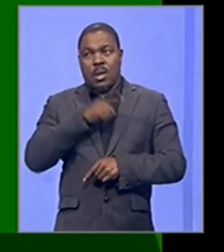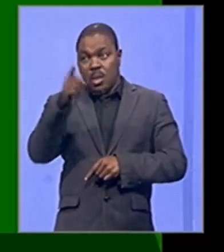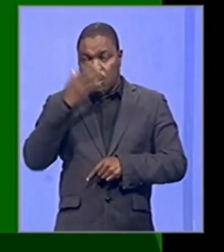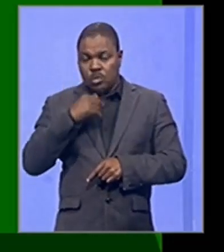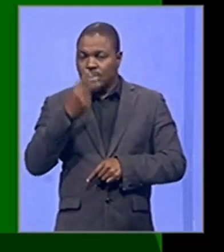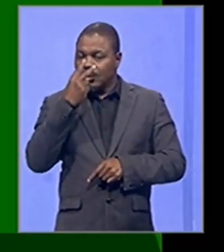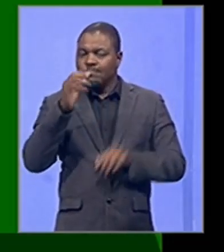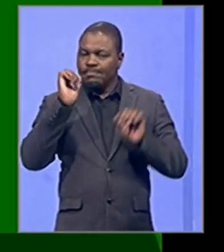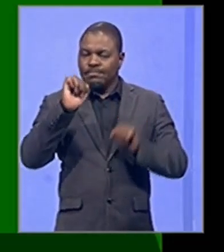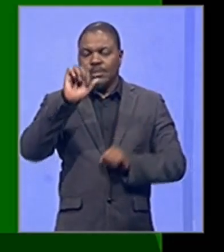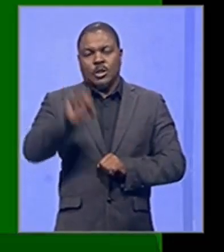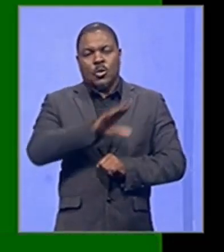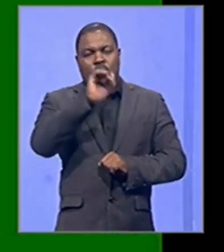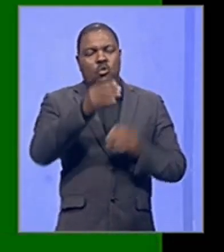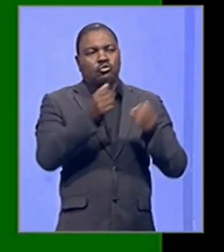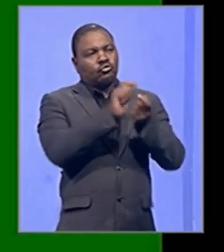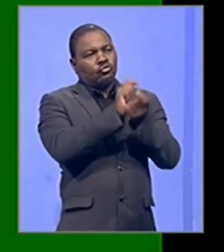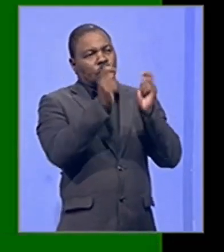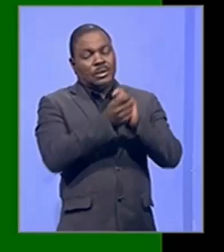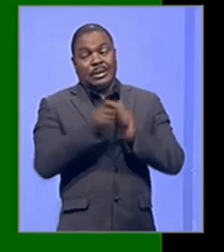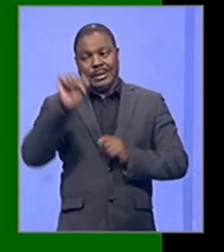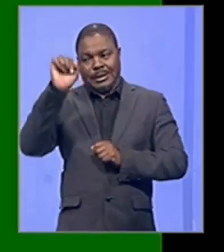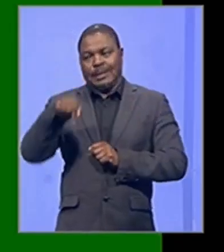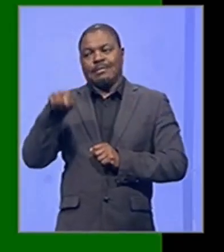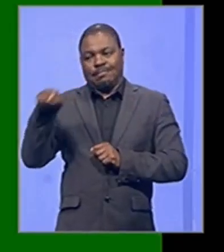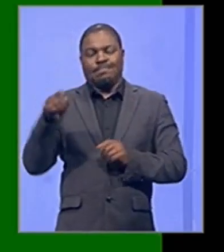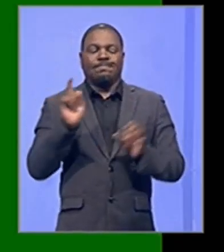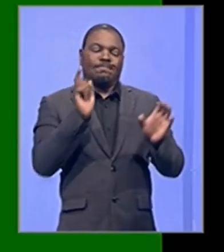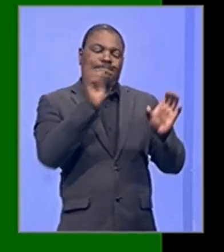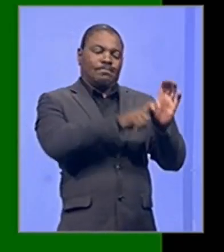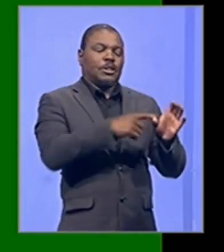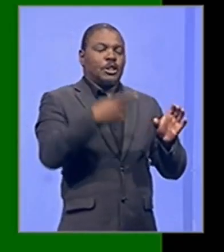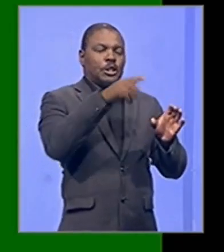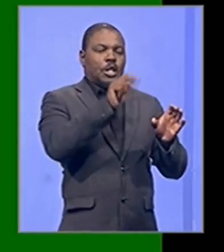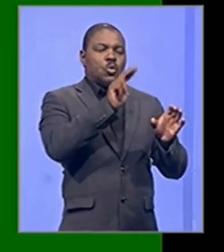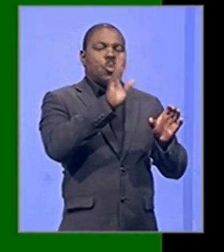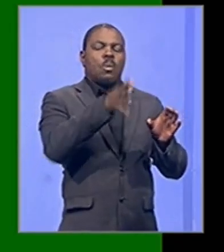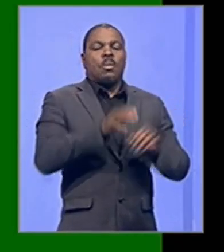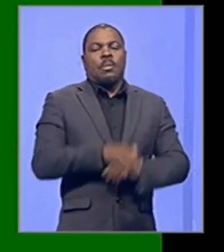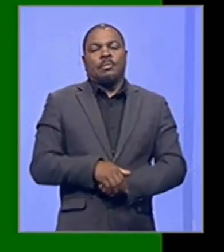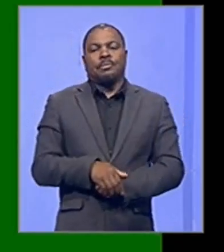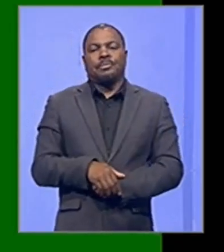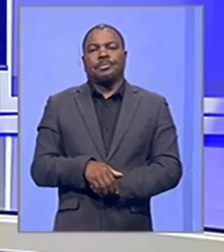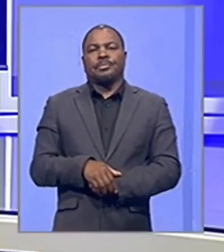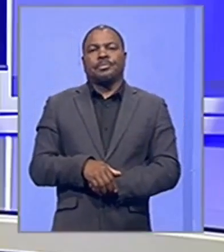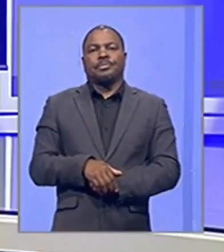country. And yes, PAC is going to partake in this government of national unity.